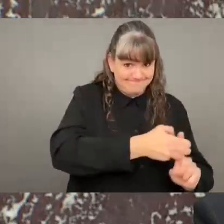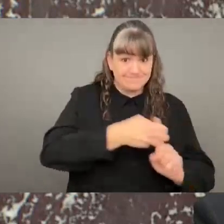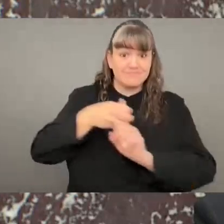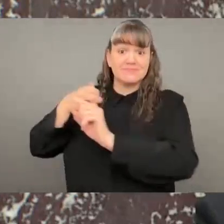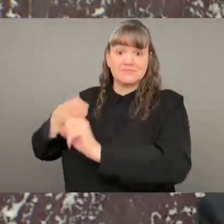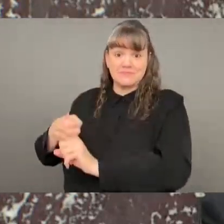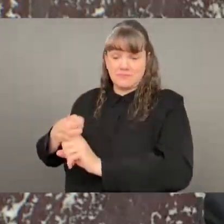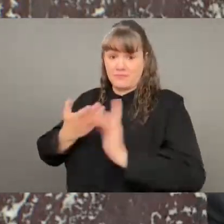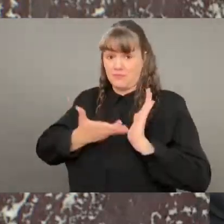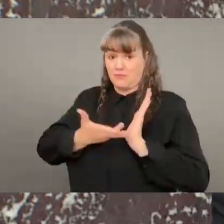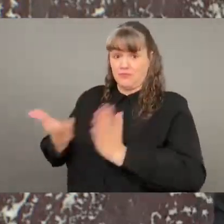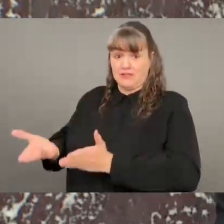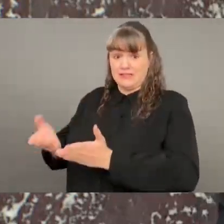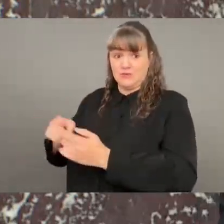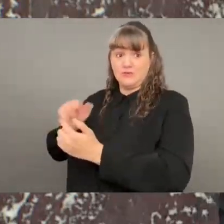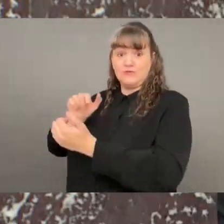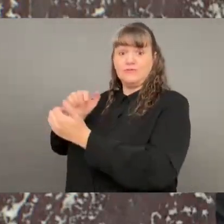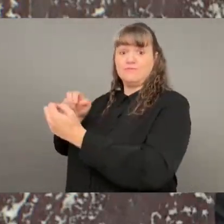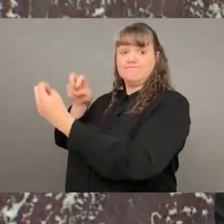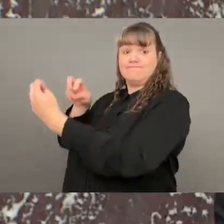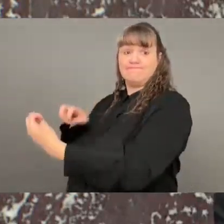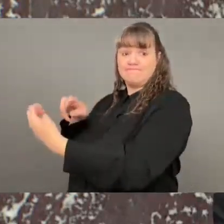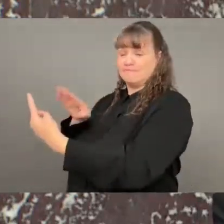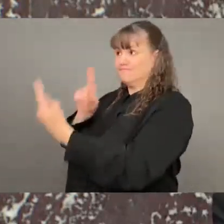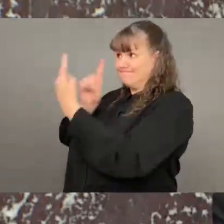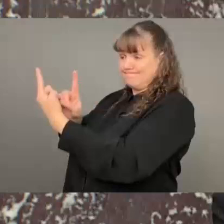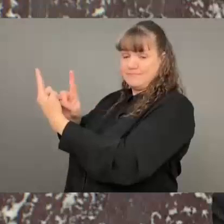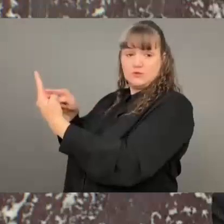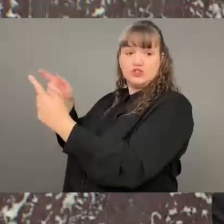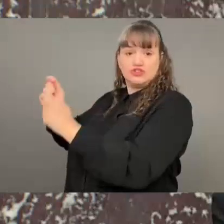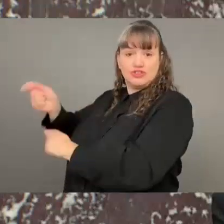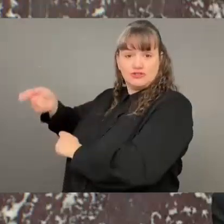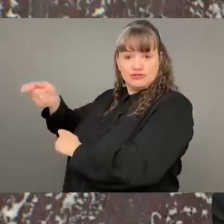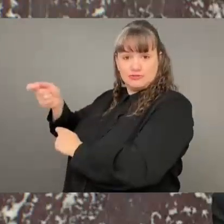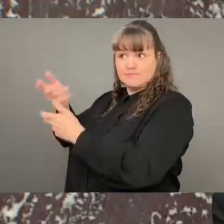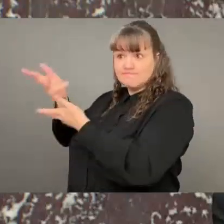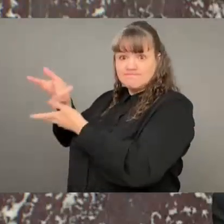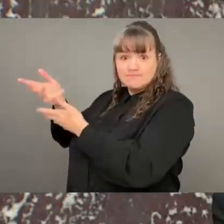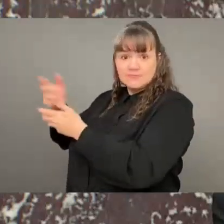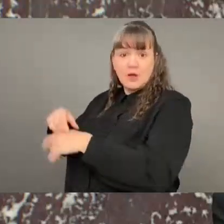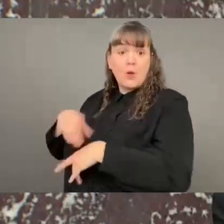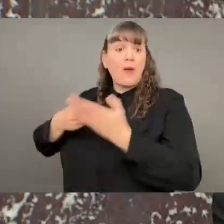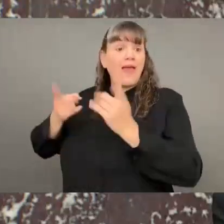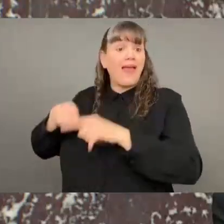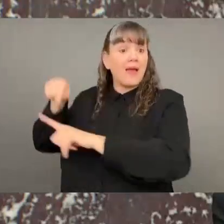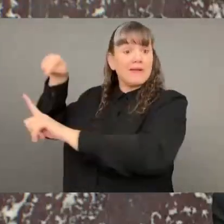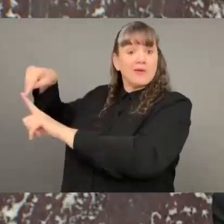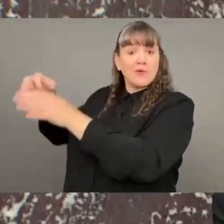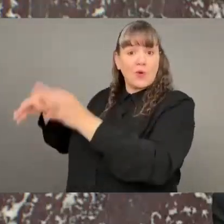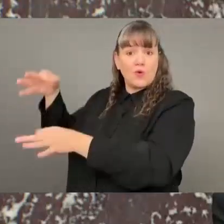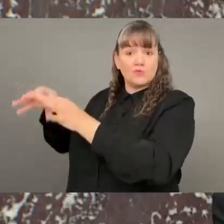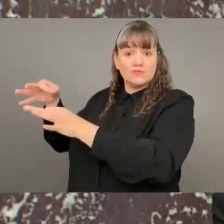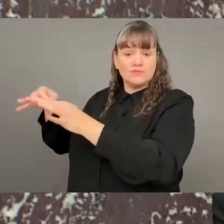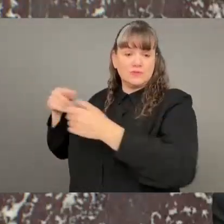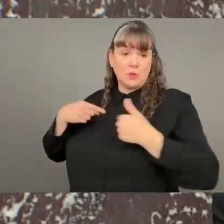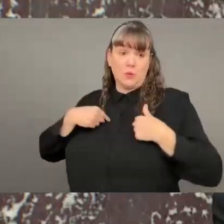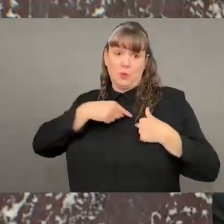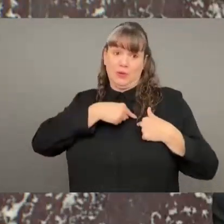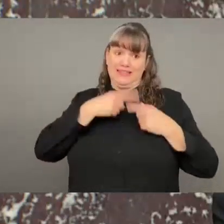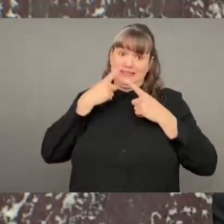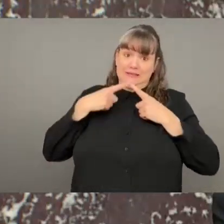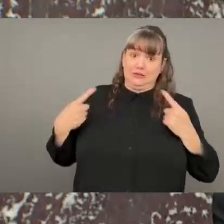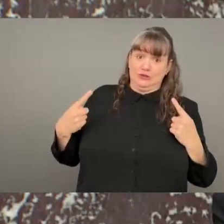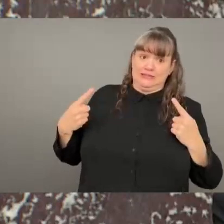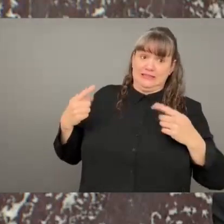We do have a disagreement with the federal government, the way some of their release provisions